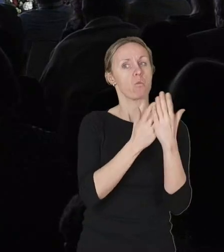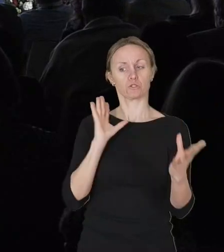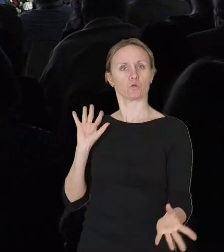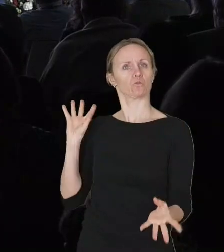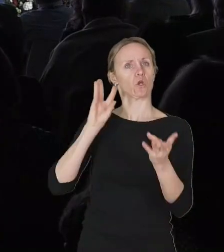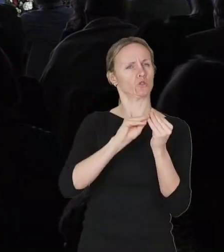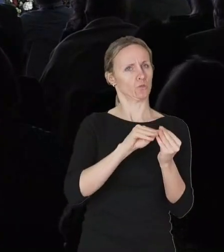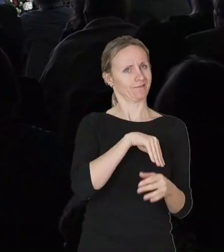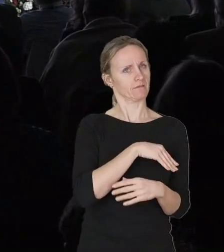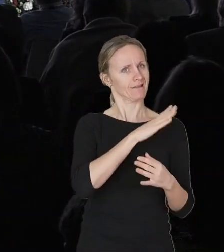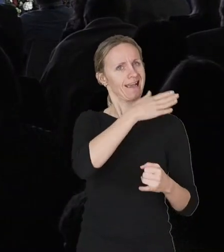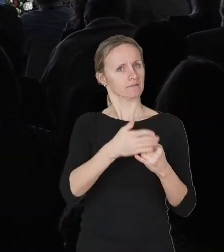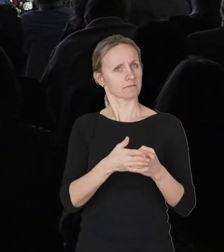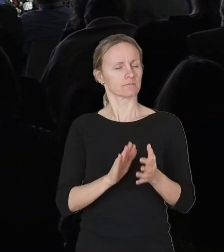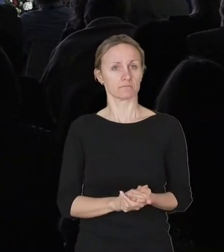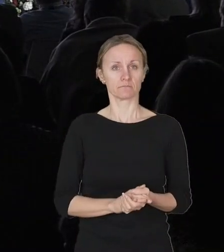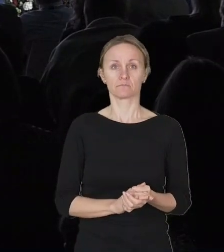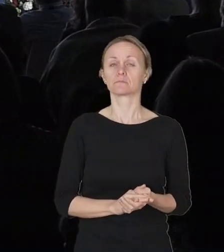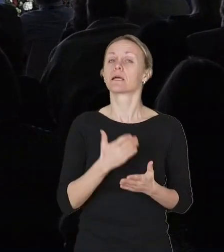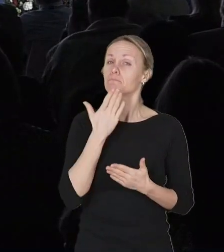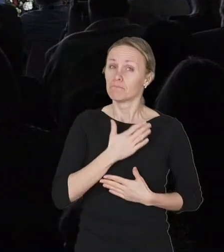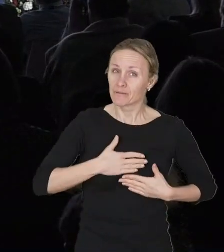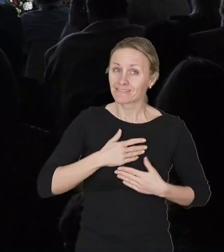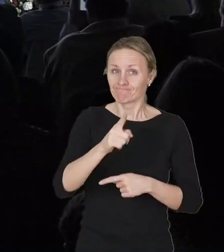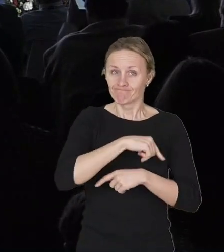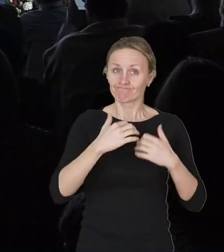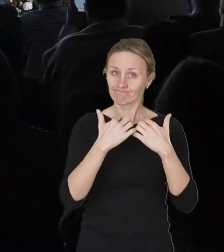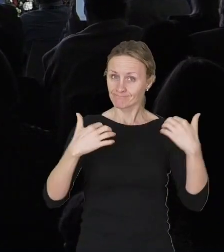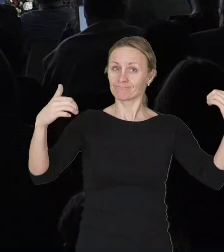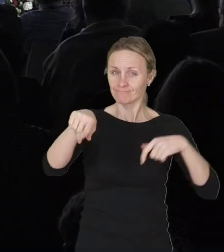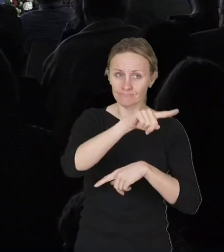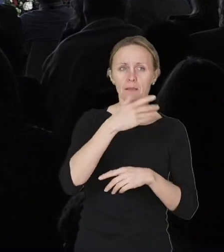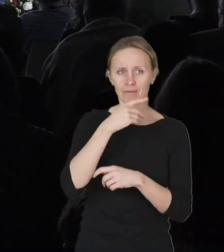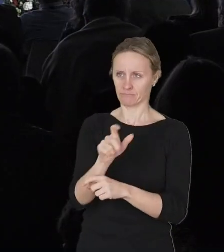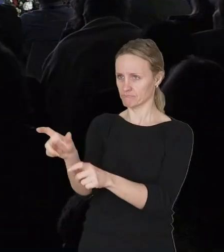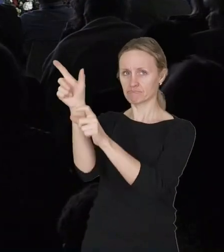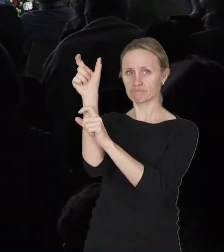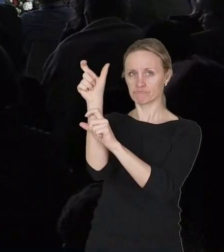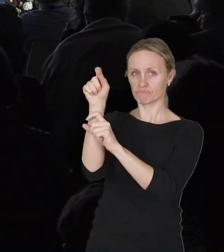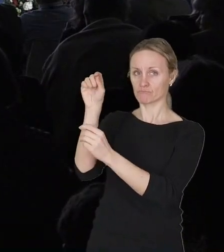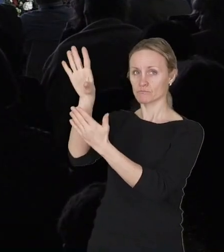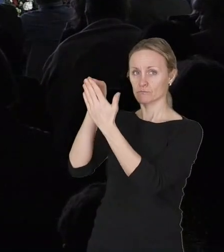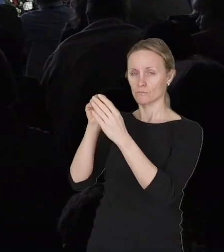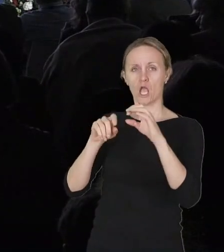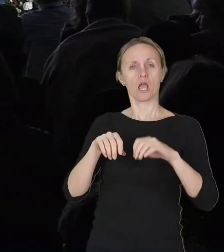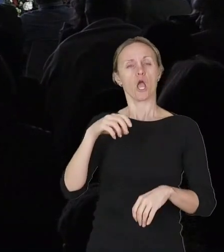this QR code and to find your way of answer for the question.